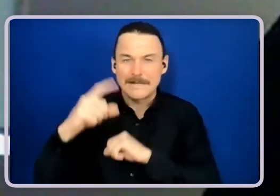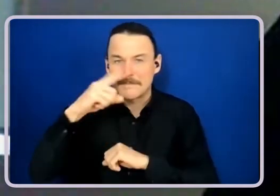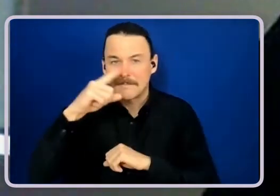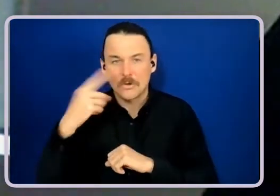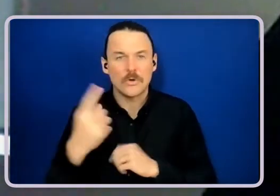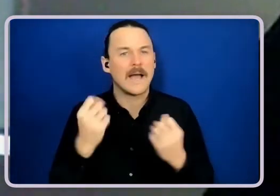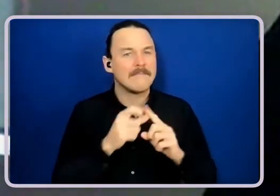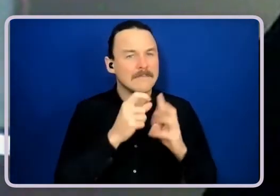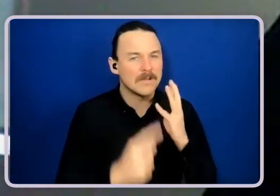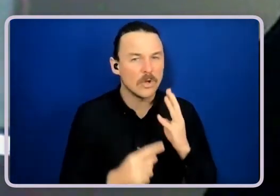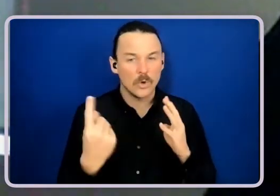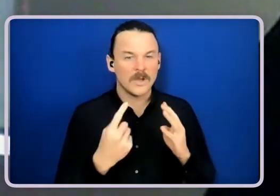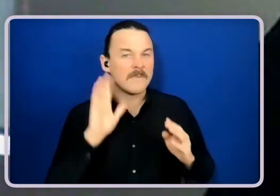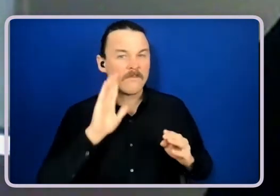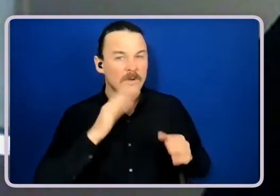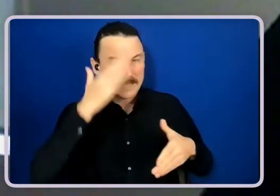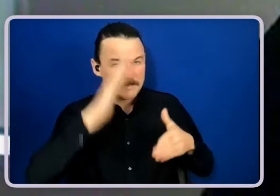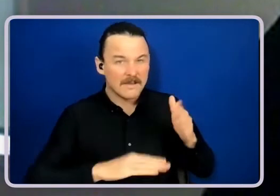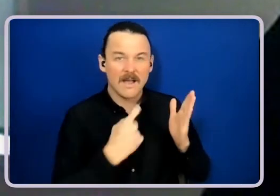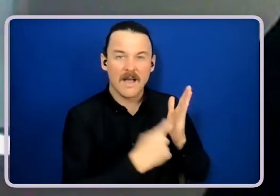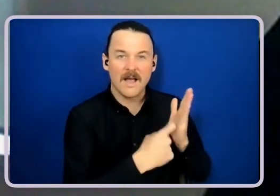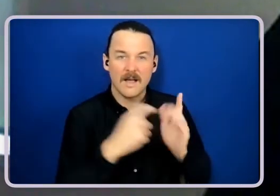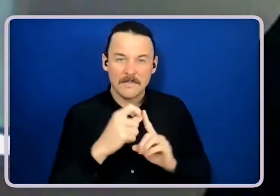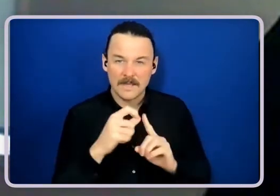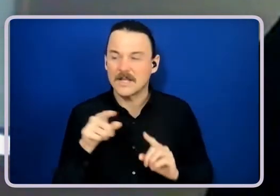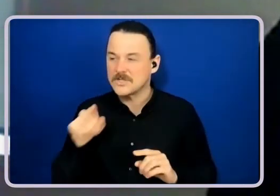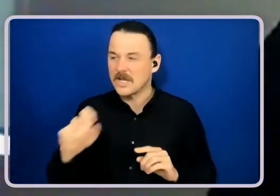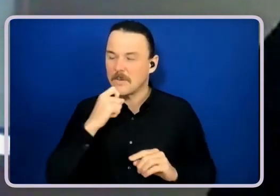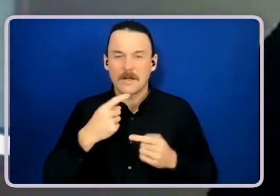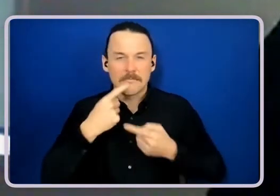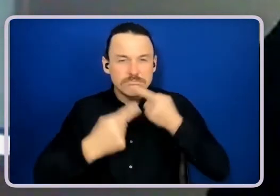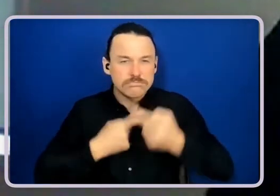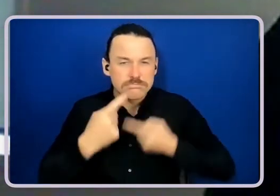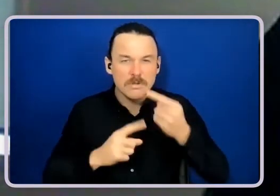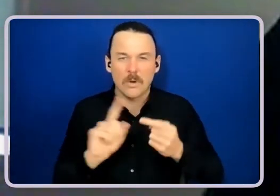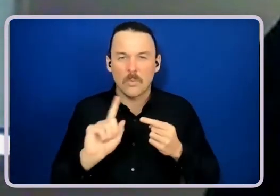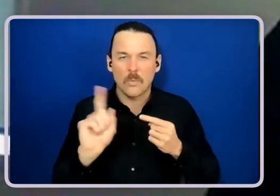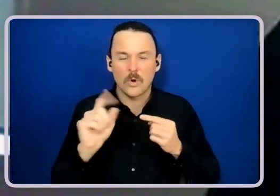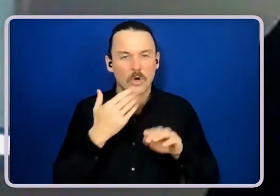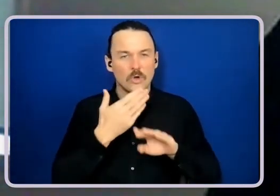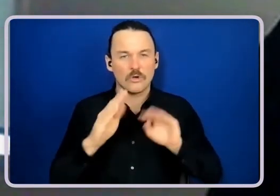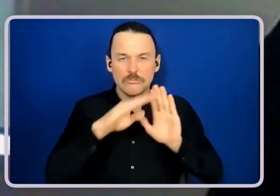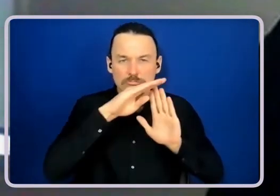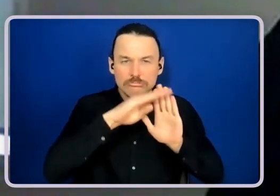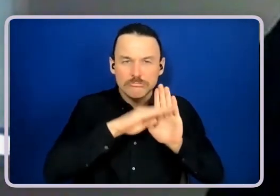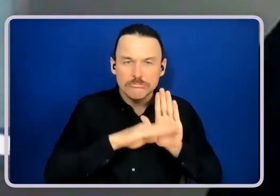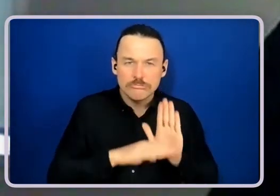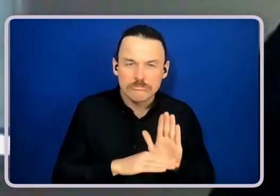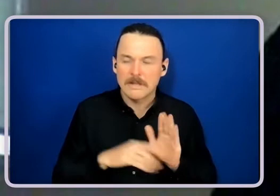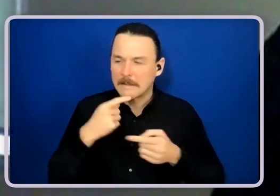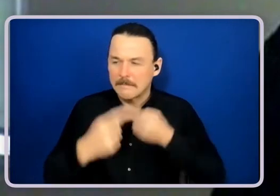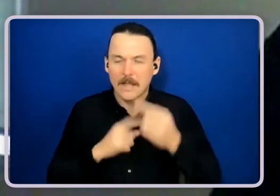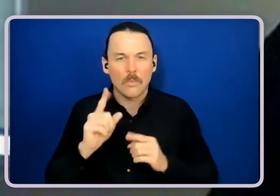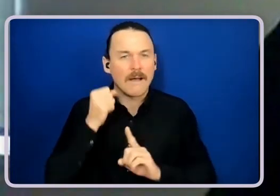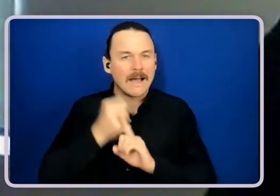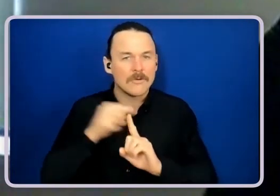her experience to clarify the regulations and explain what advocates need to know to help keep people with disabilities free from